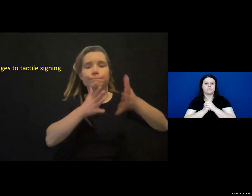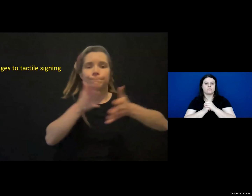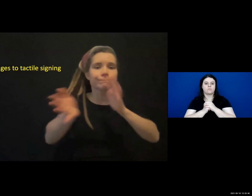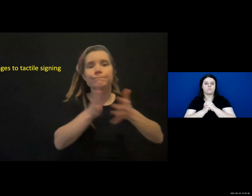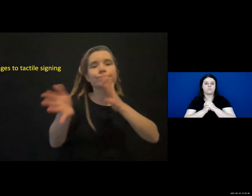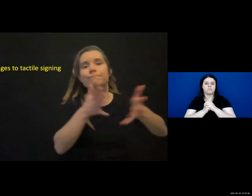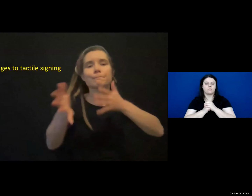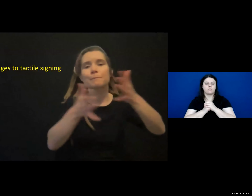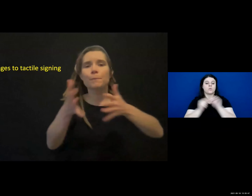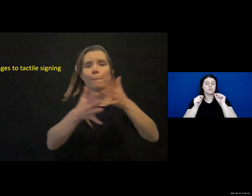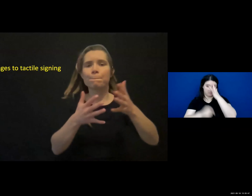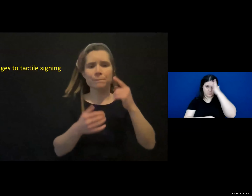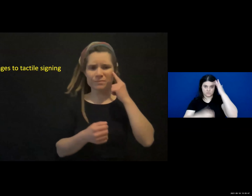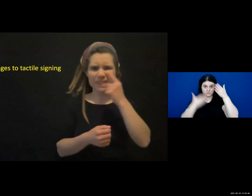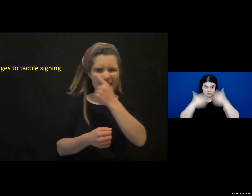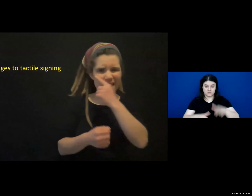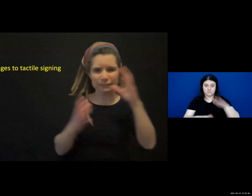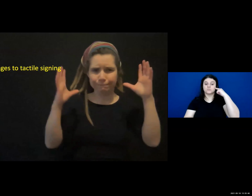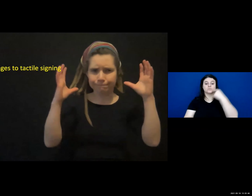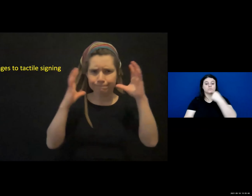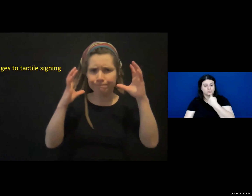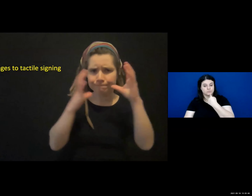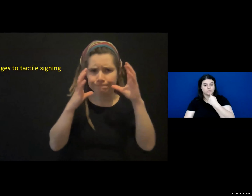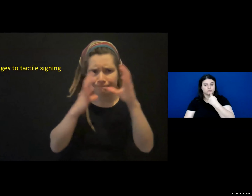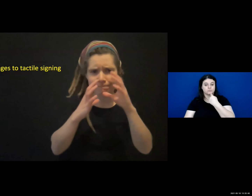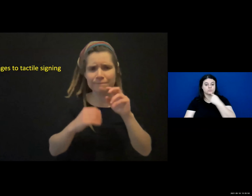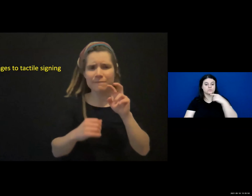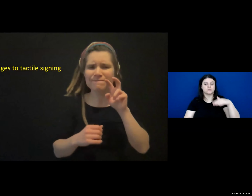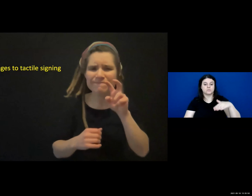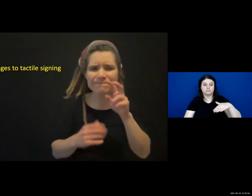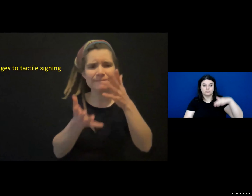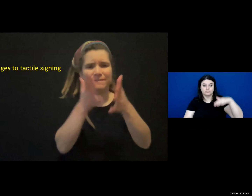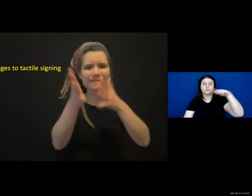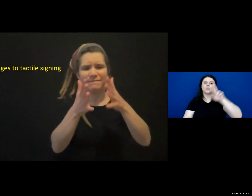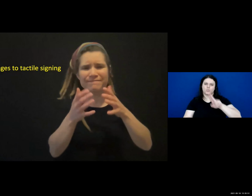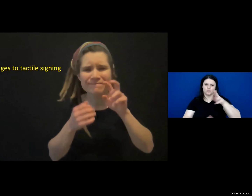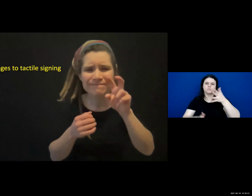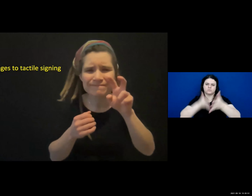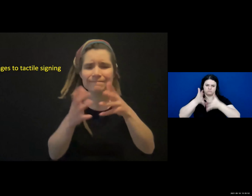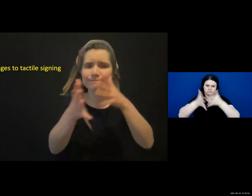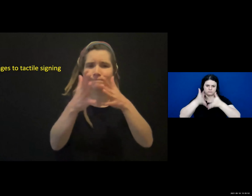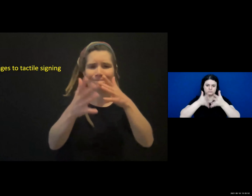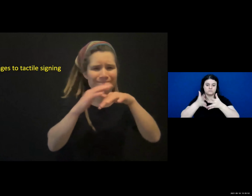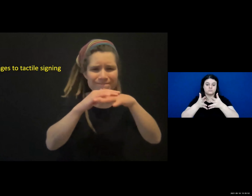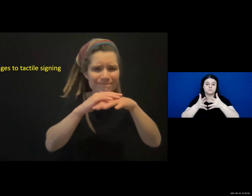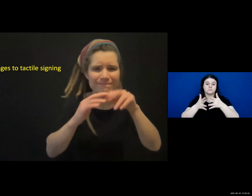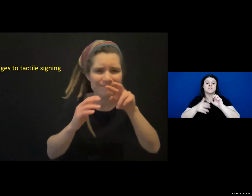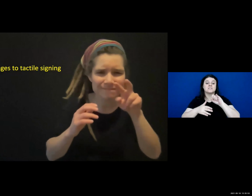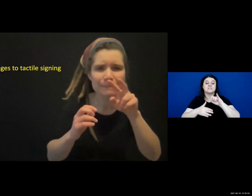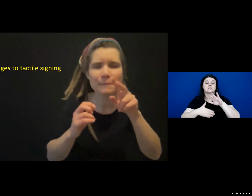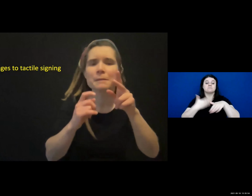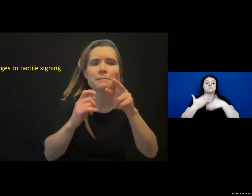born deaf, they mostly grow up using sign language. But when they lose their vision, it's more